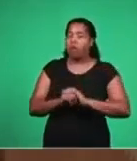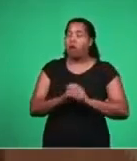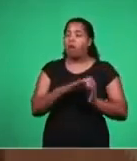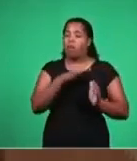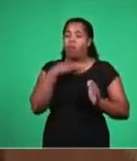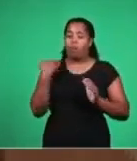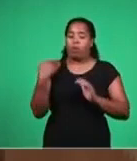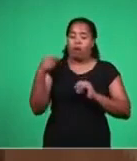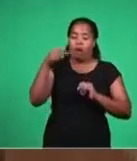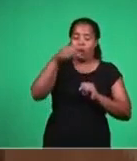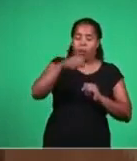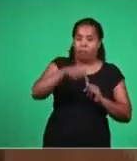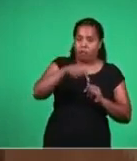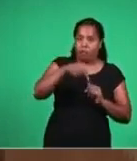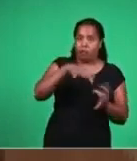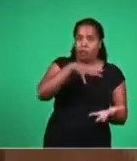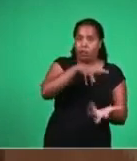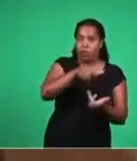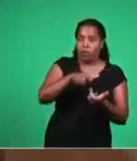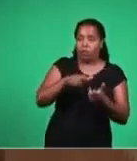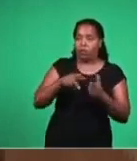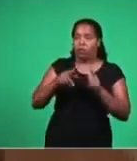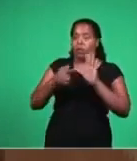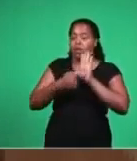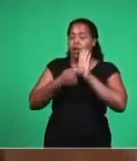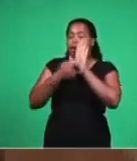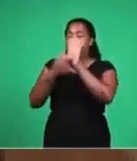And so dying is for this life,